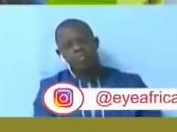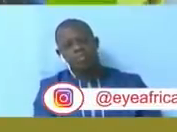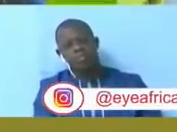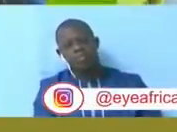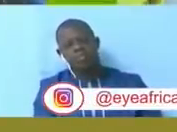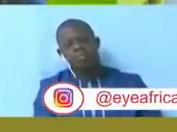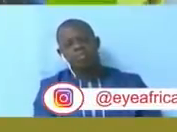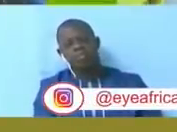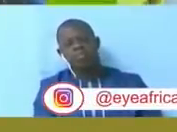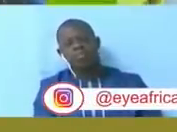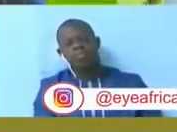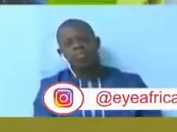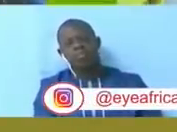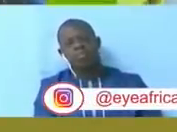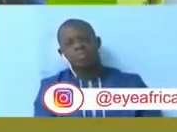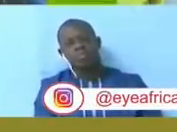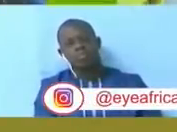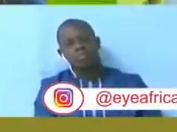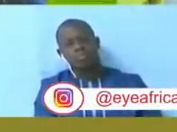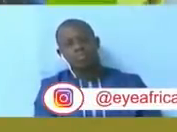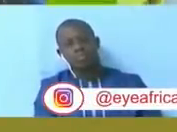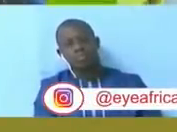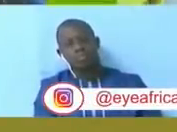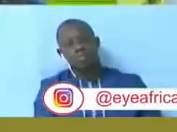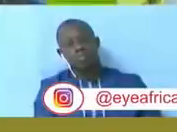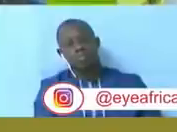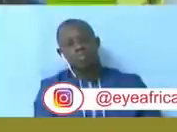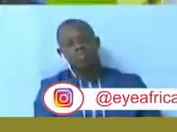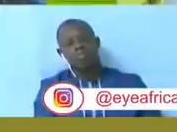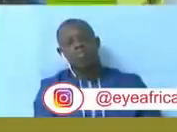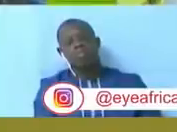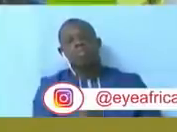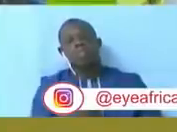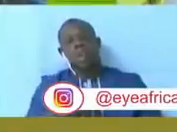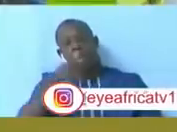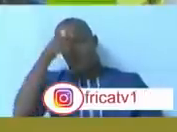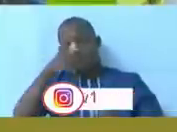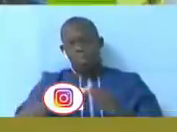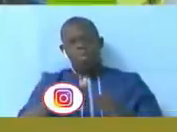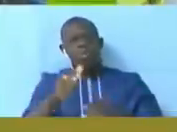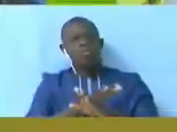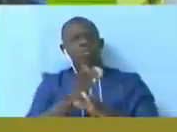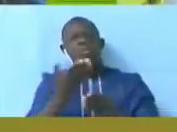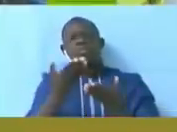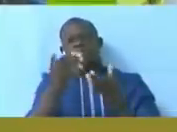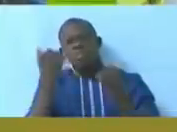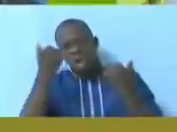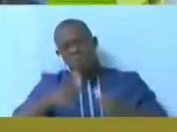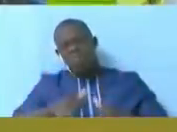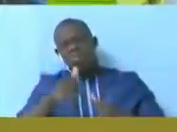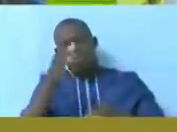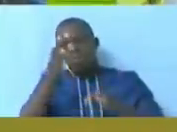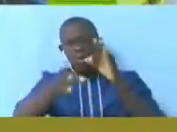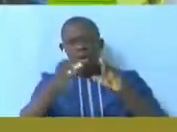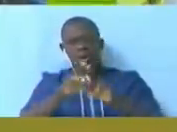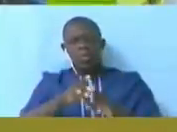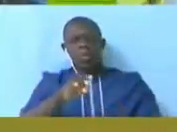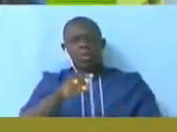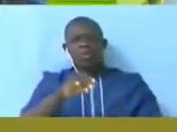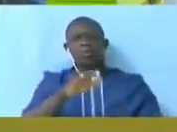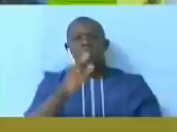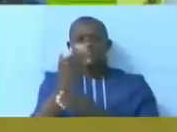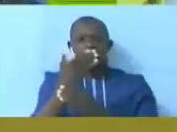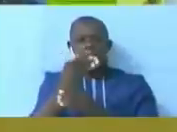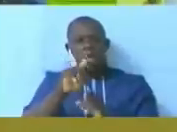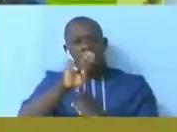Because I remember in the case involving Dr. Njoguba. Hakiloba can case me along with Dr. Njoguba, Lamin